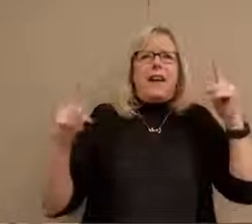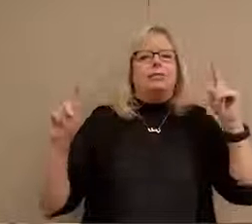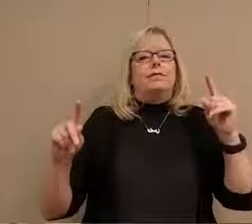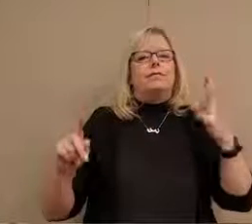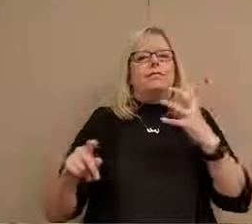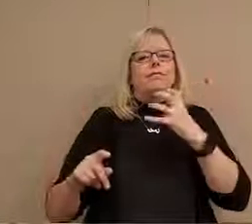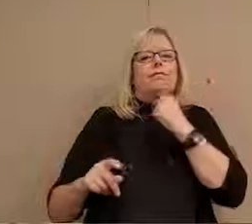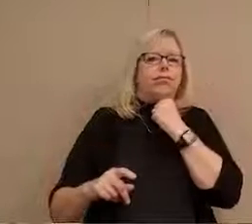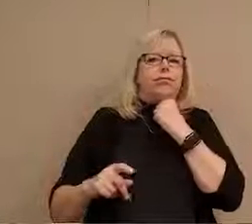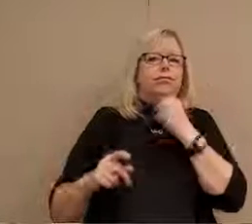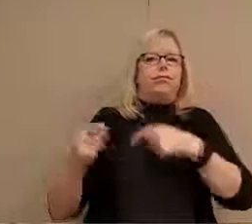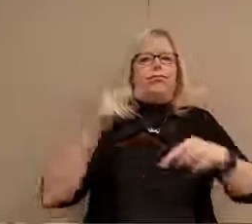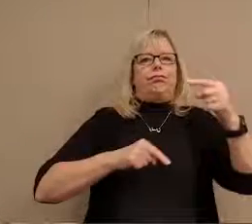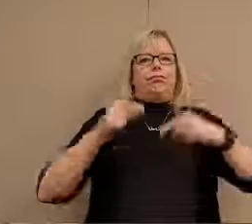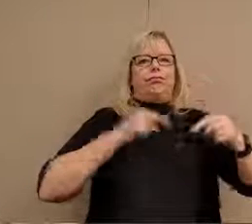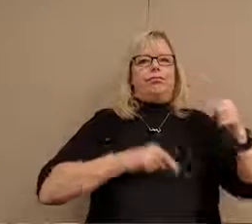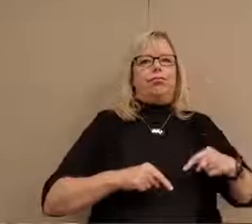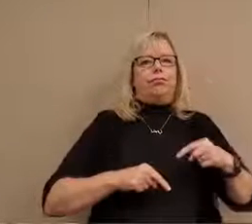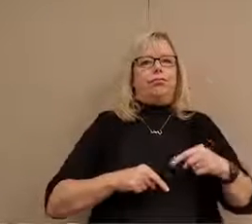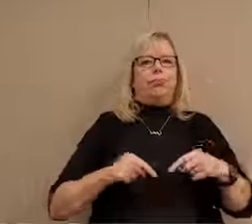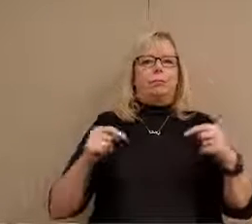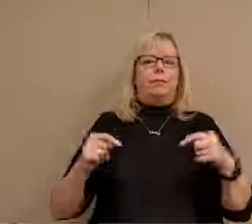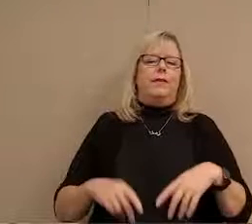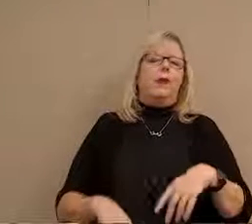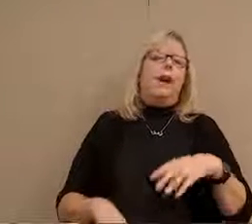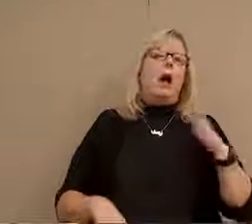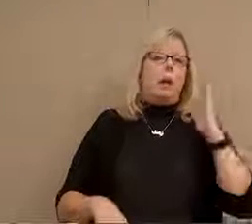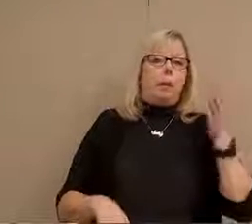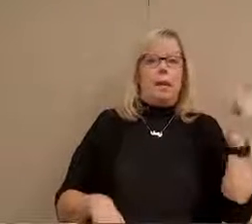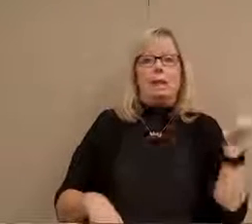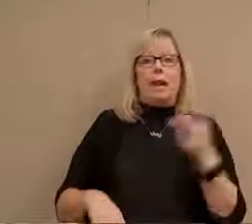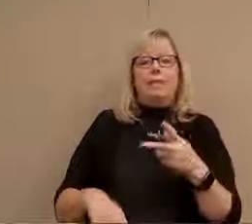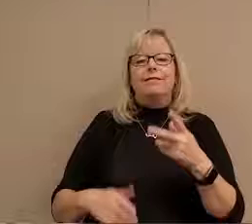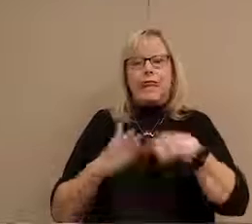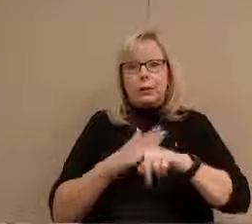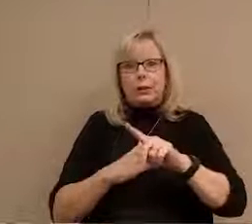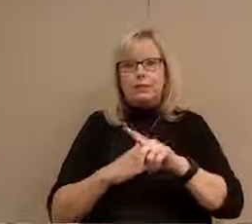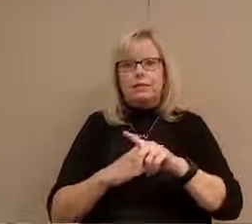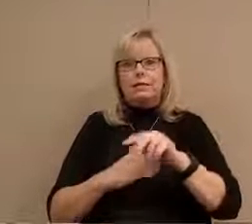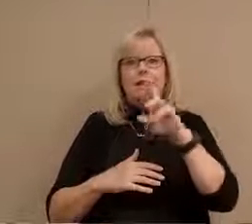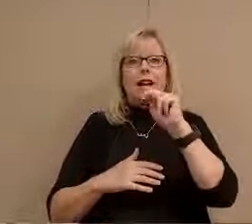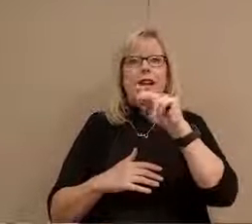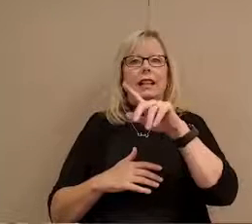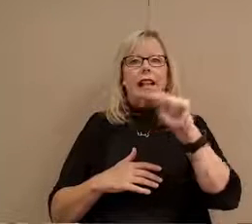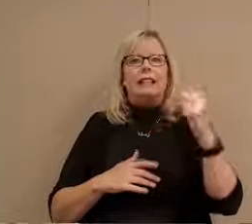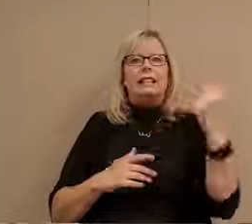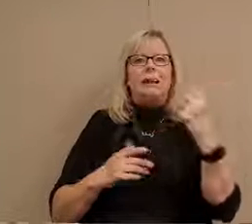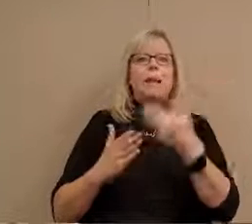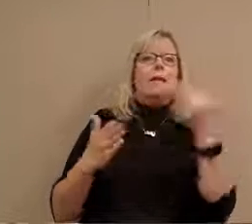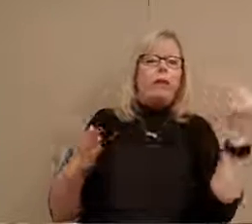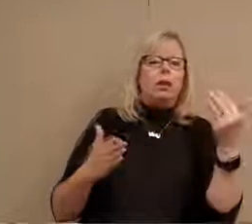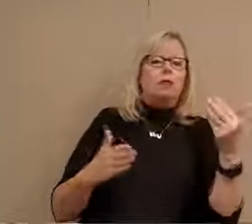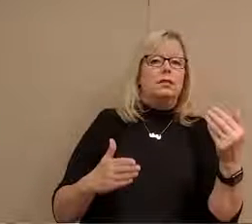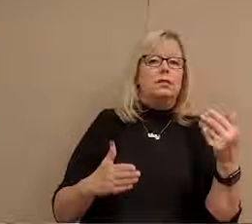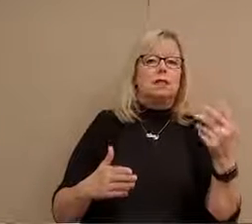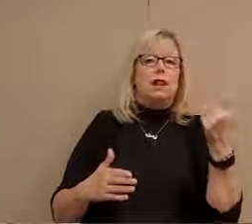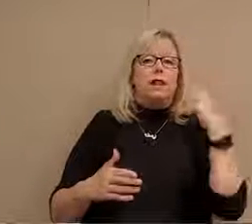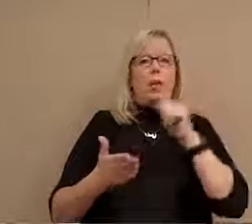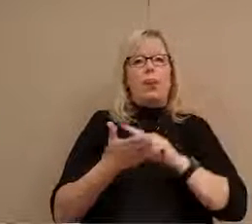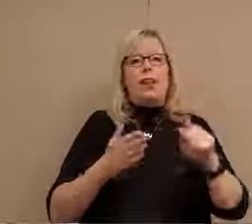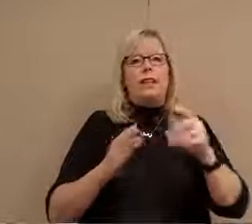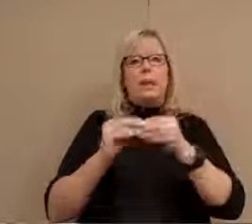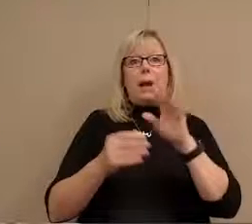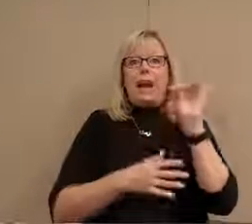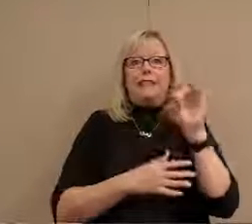it's getting brighter now, and we don't want it that way. So we'll be back next week, unless something happens in between, for week number